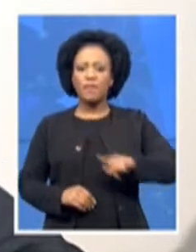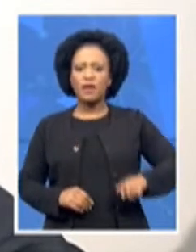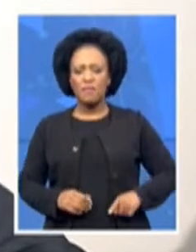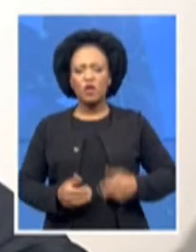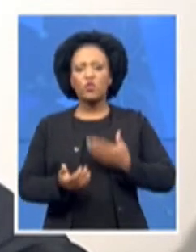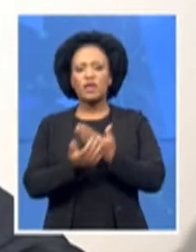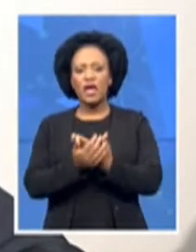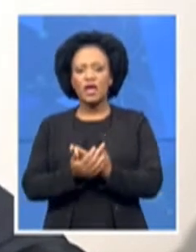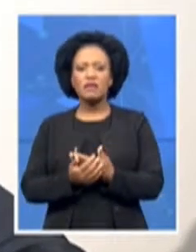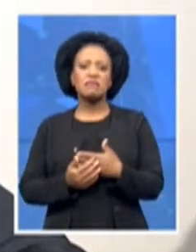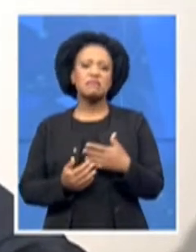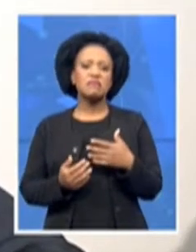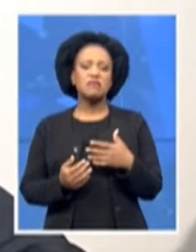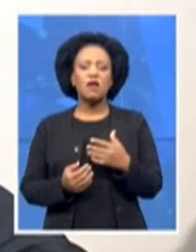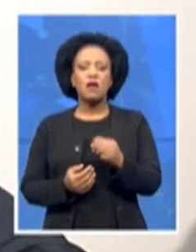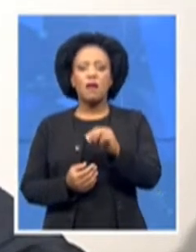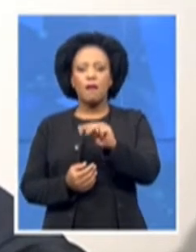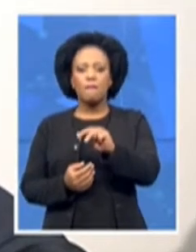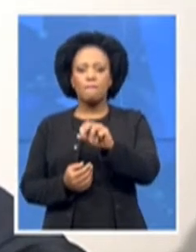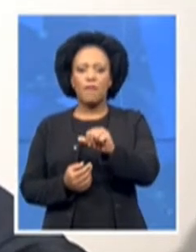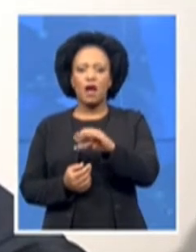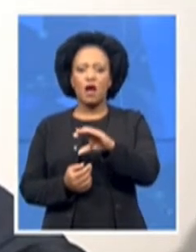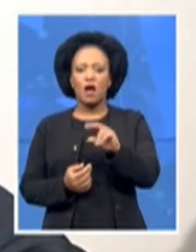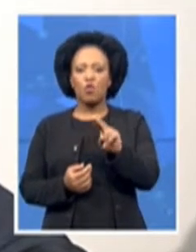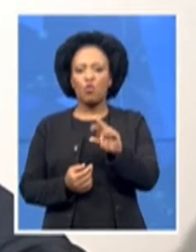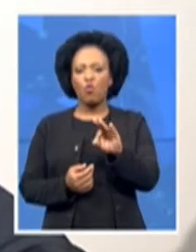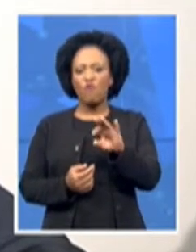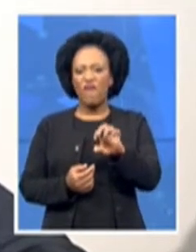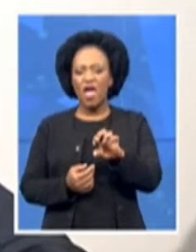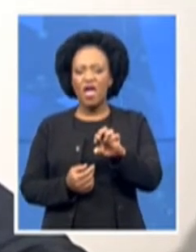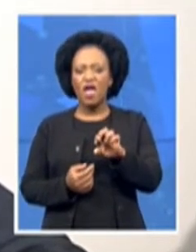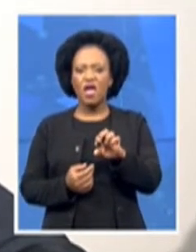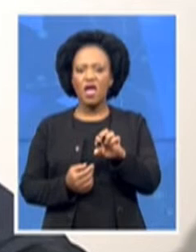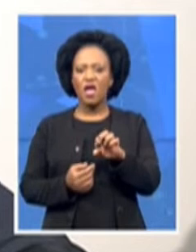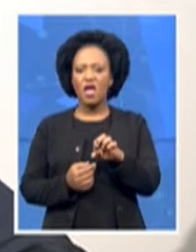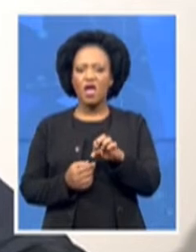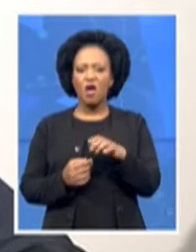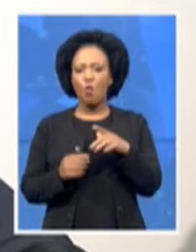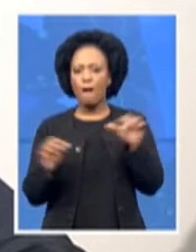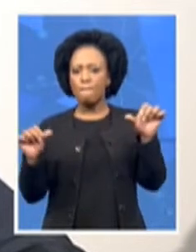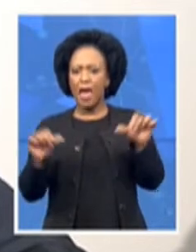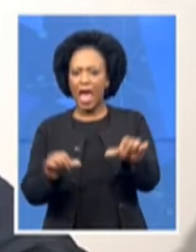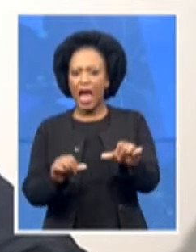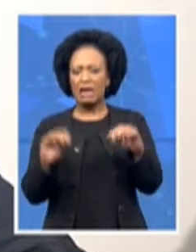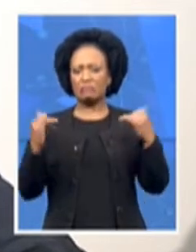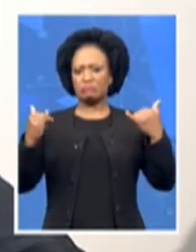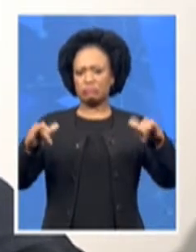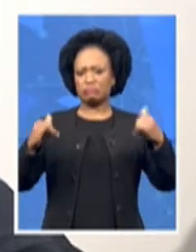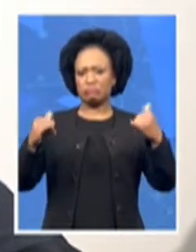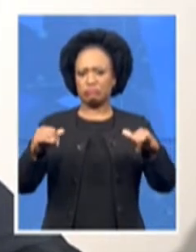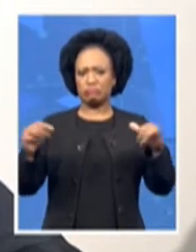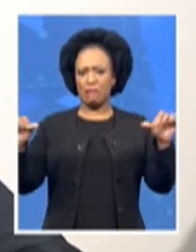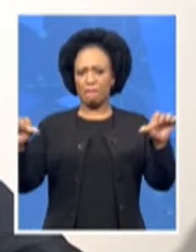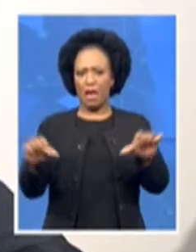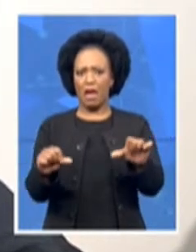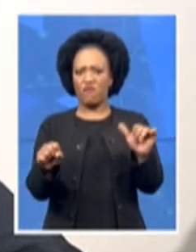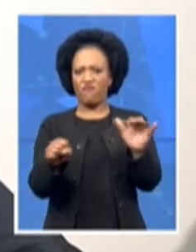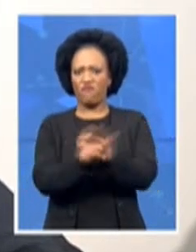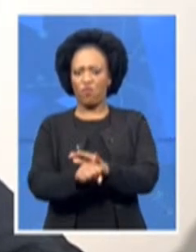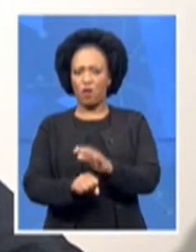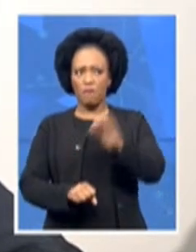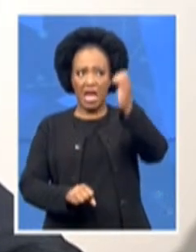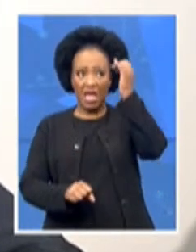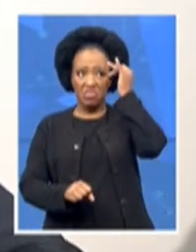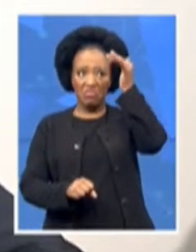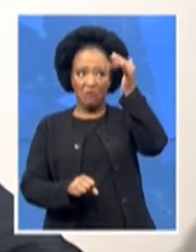get the vaccine, Makufe can be back in full force. So we're not talking theory, ladies and gentlemen. A